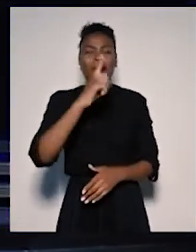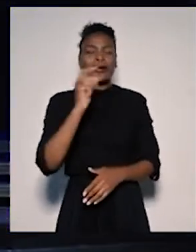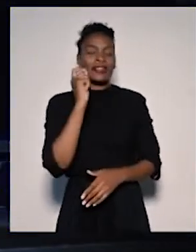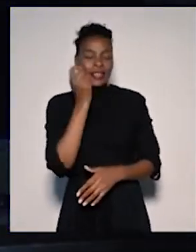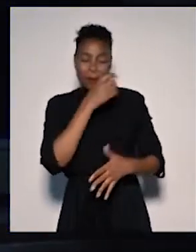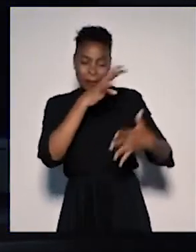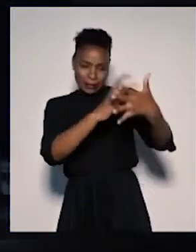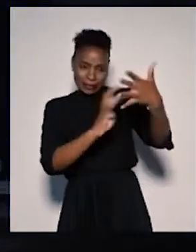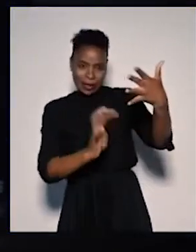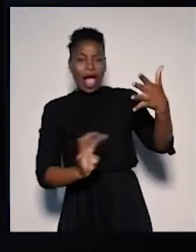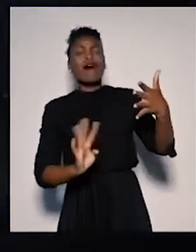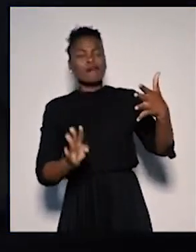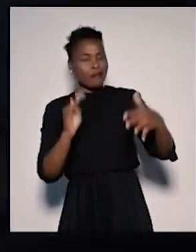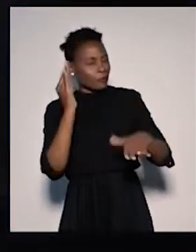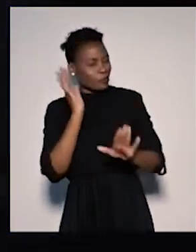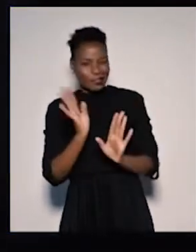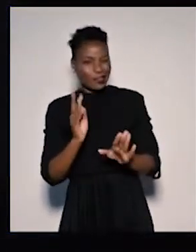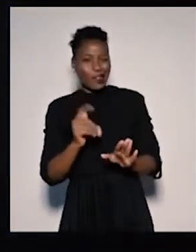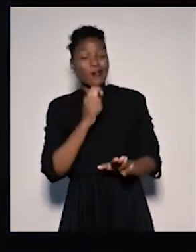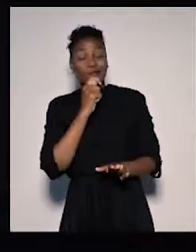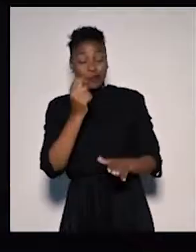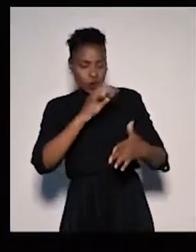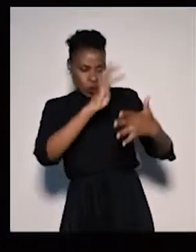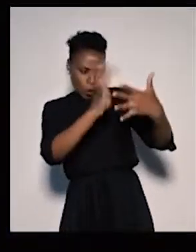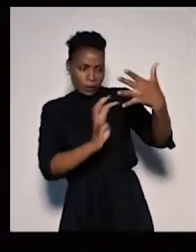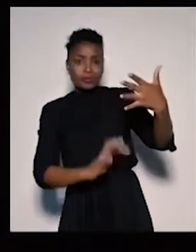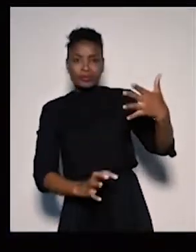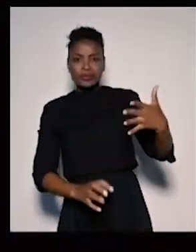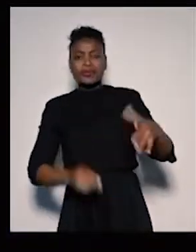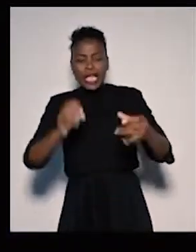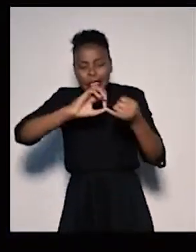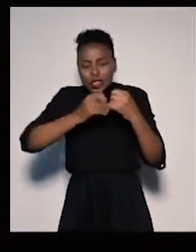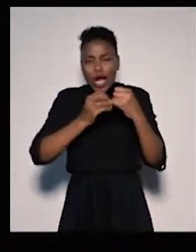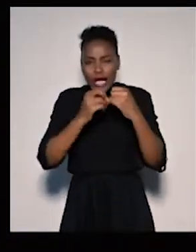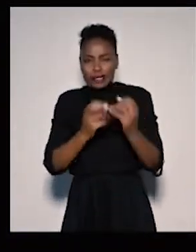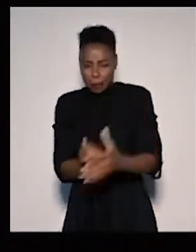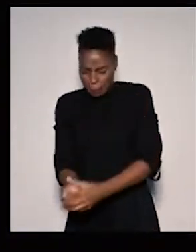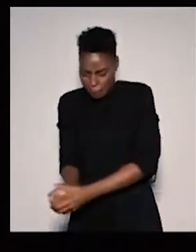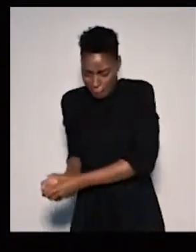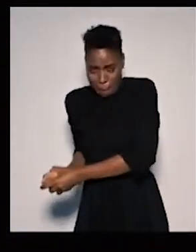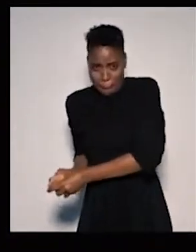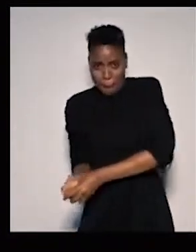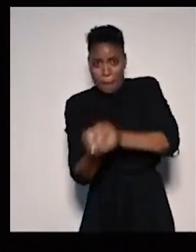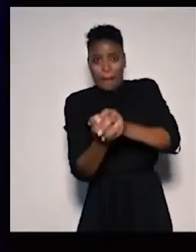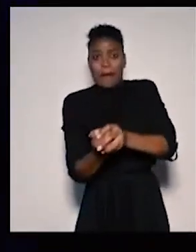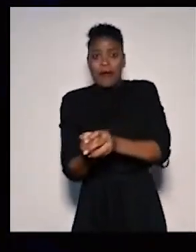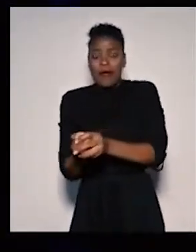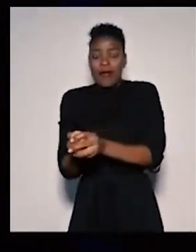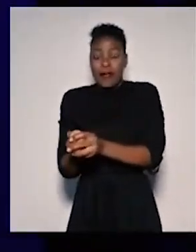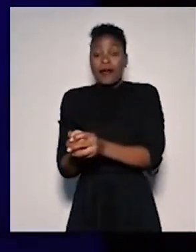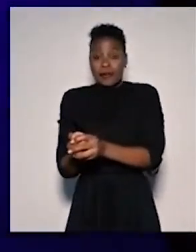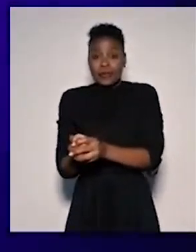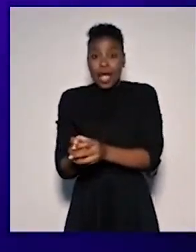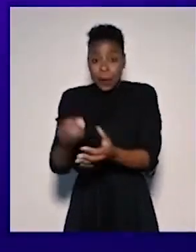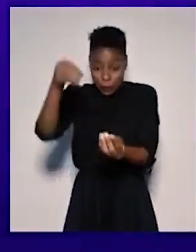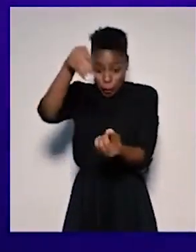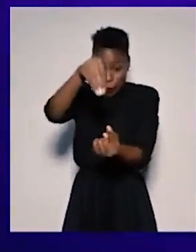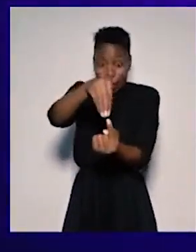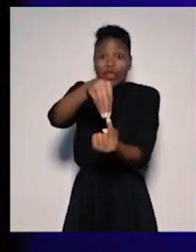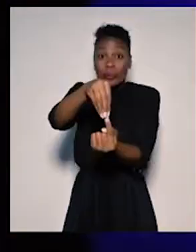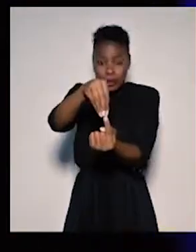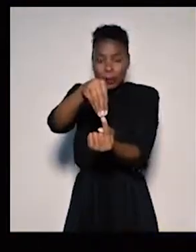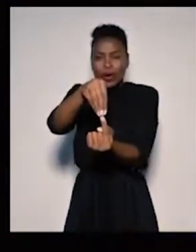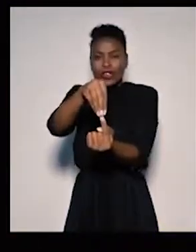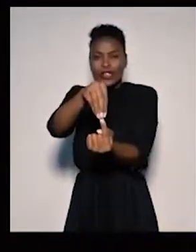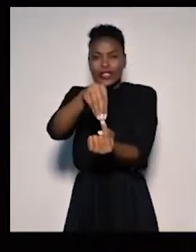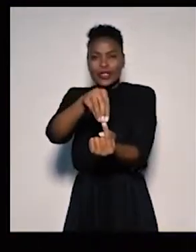know it's not a true story, but he was explaining that there was this guy who was trying to play golf, and he put the golf ball. It's a very strange game. Particularly those